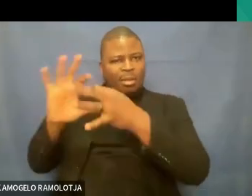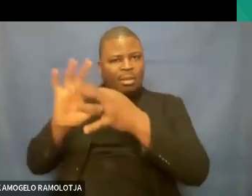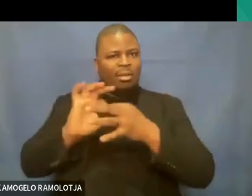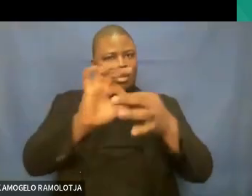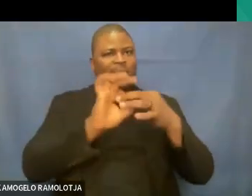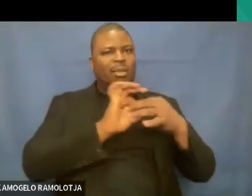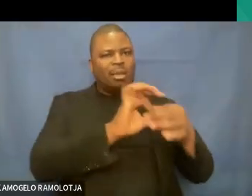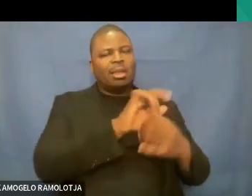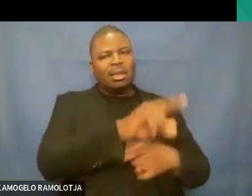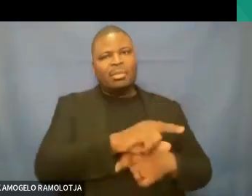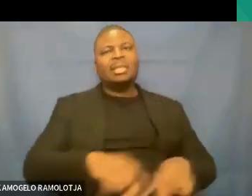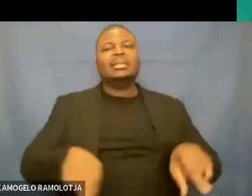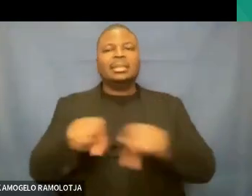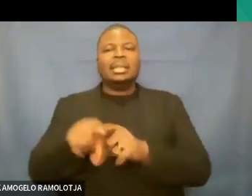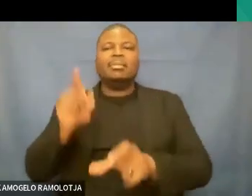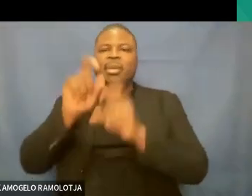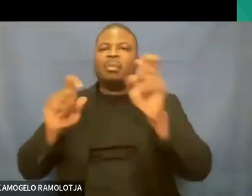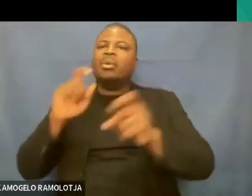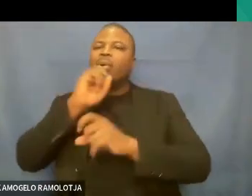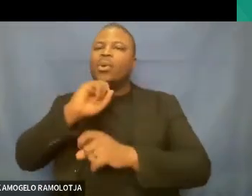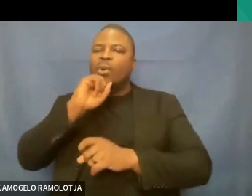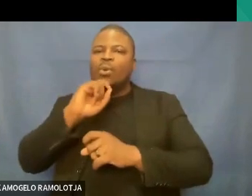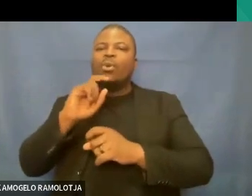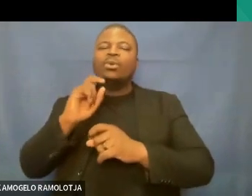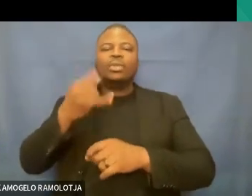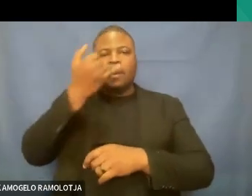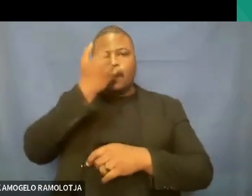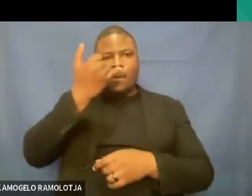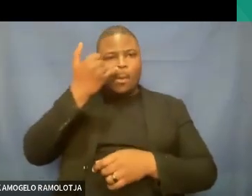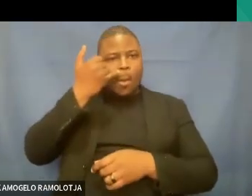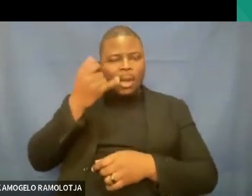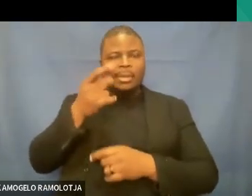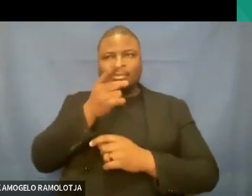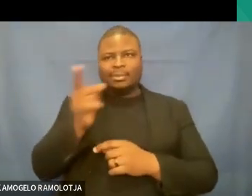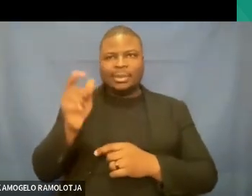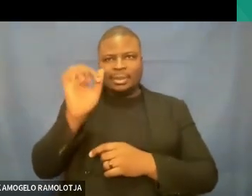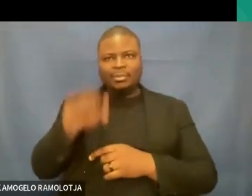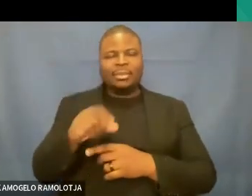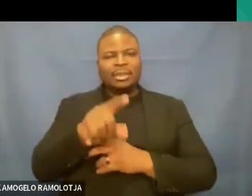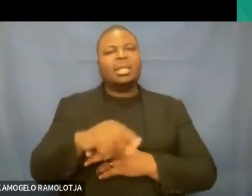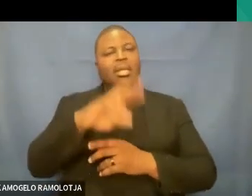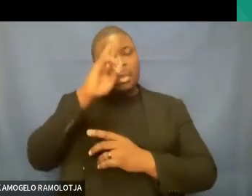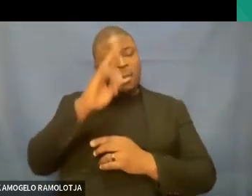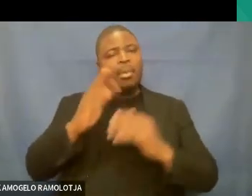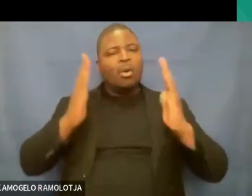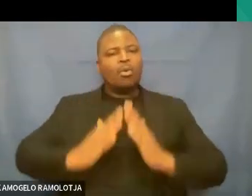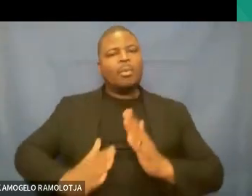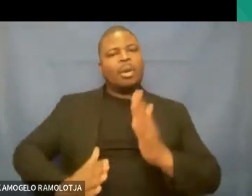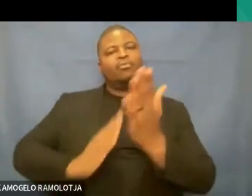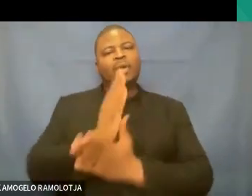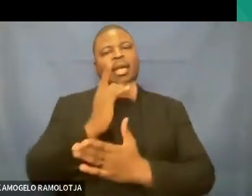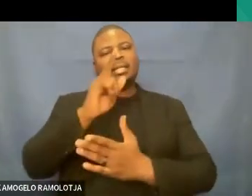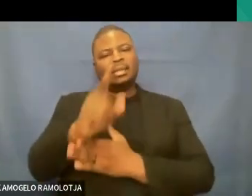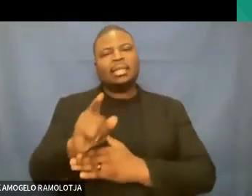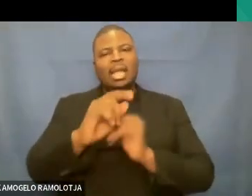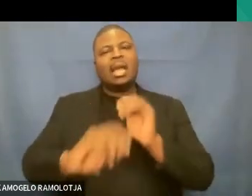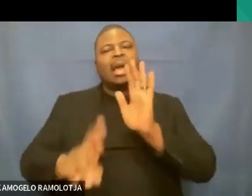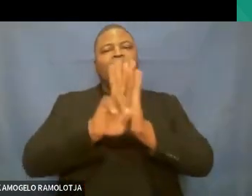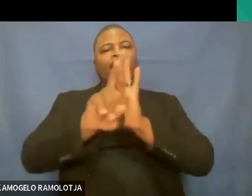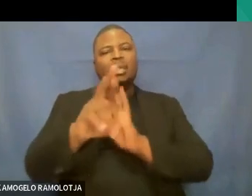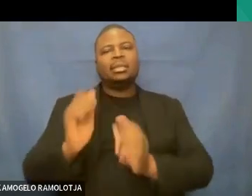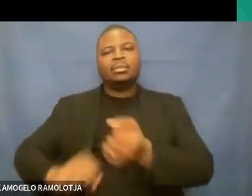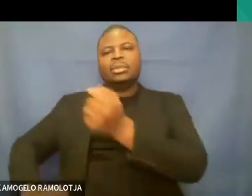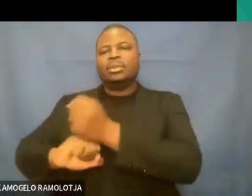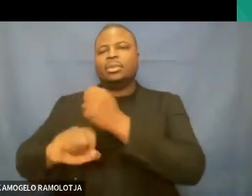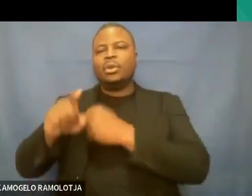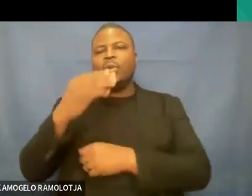people who use drugs. So specifically what we're seeing is that human rights ambassadors are supported by their community support officers,